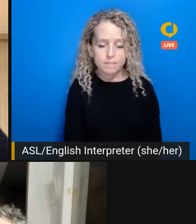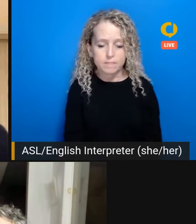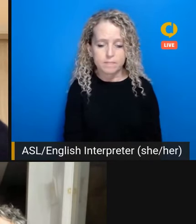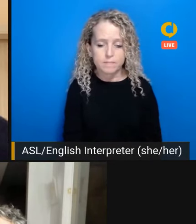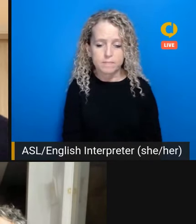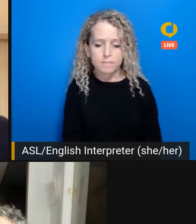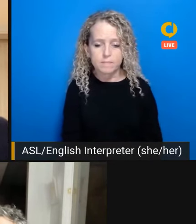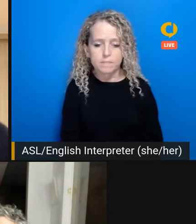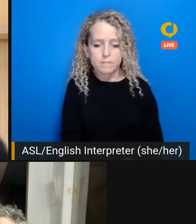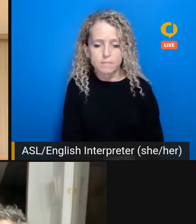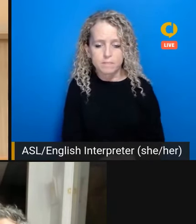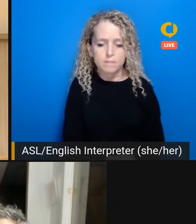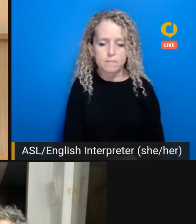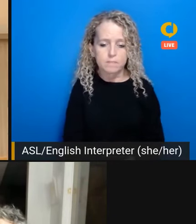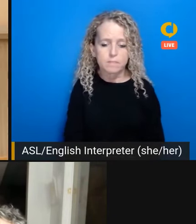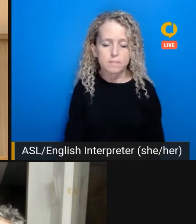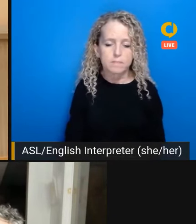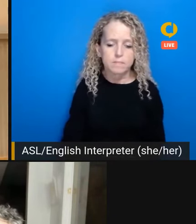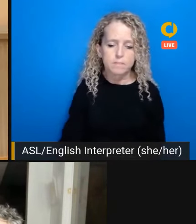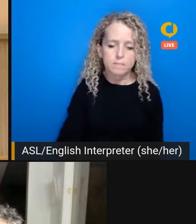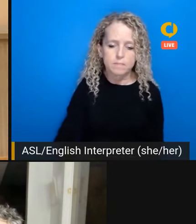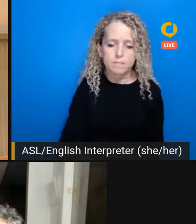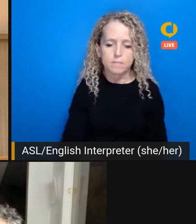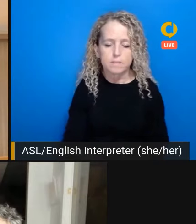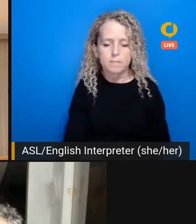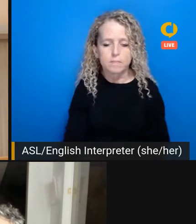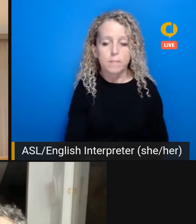of computer literacy